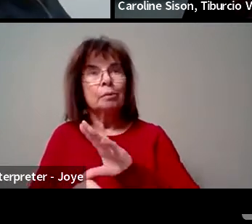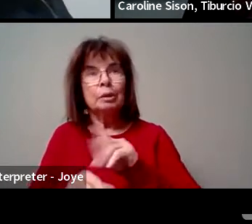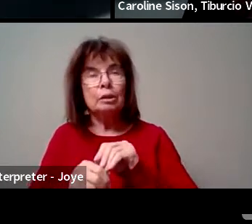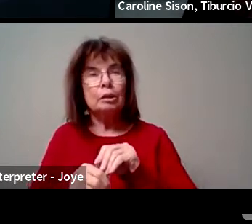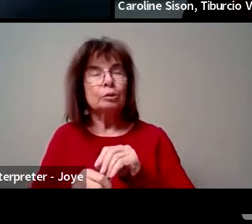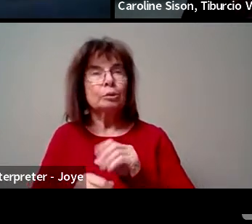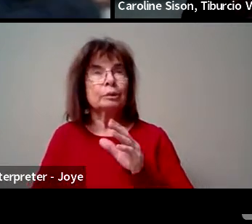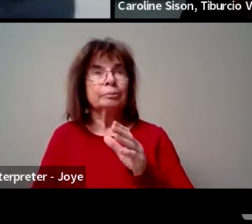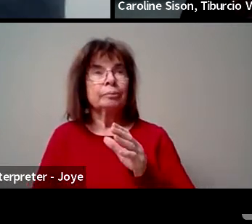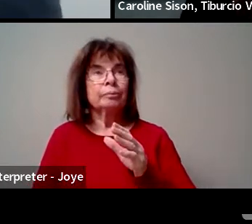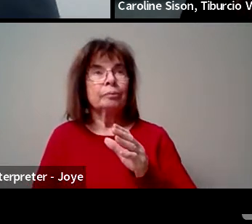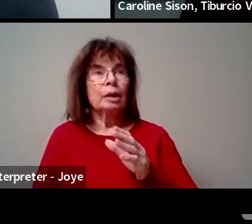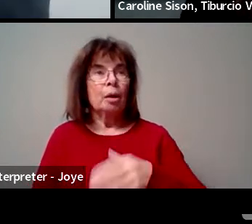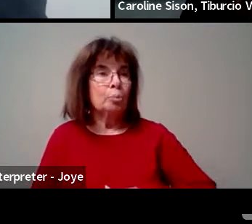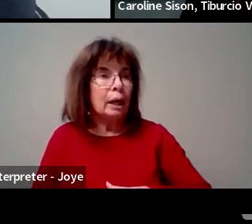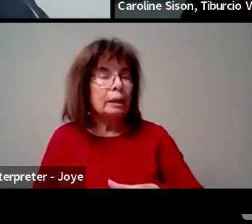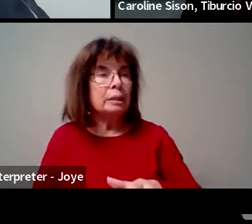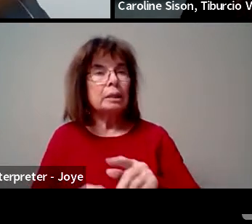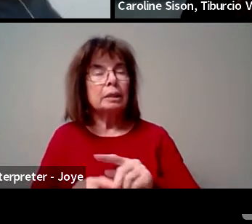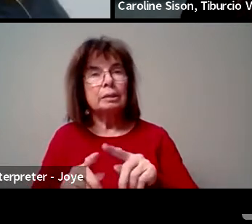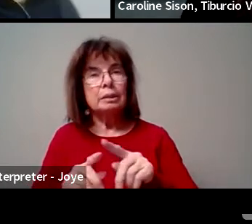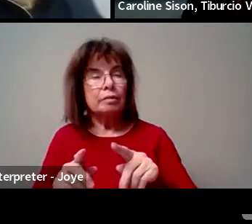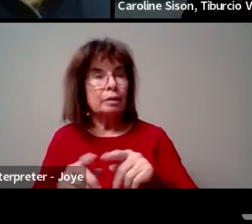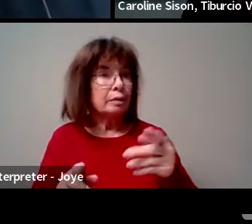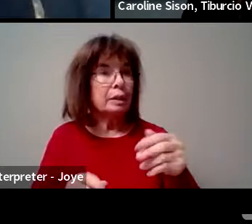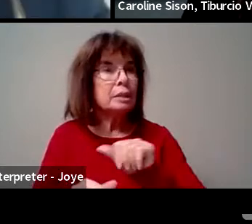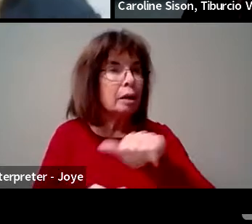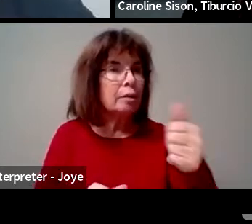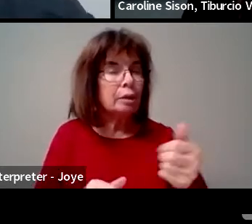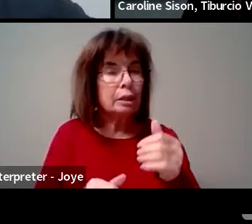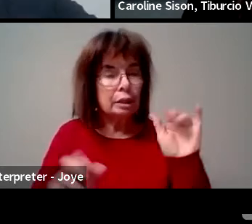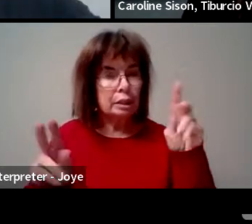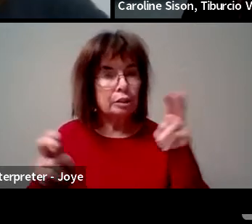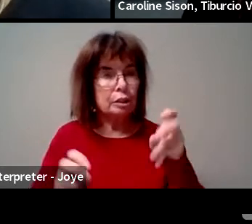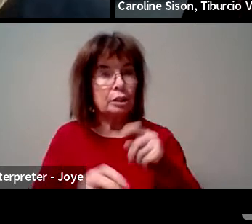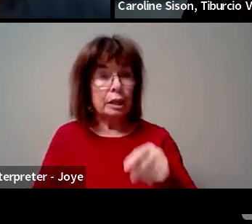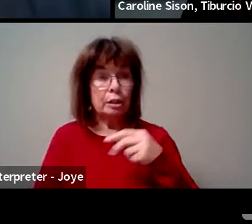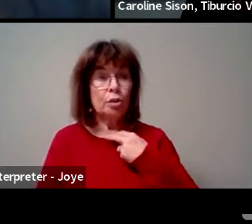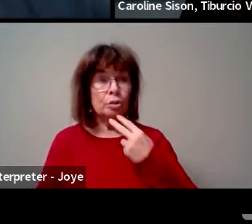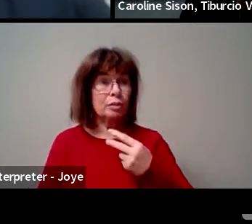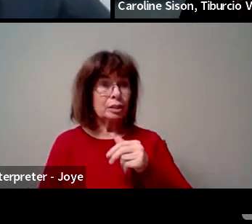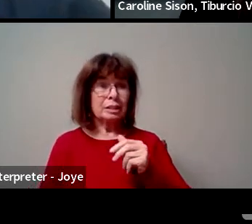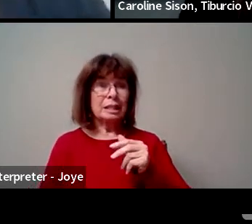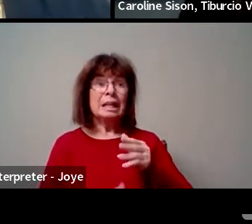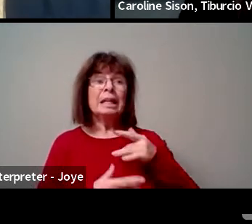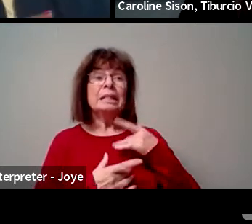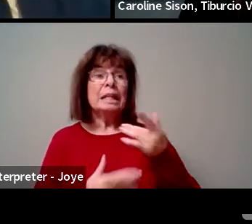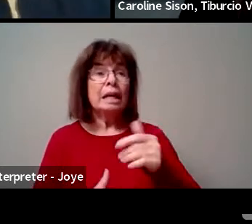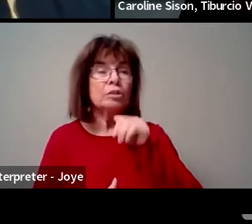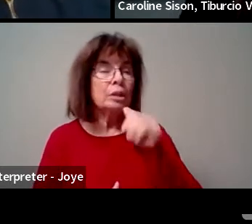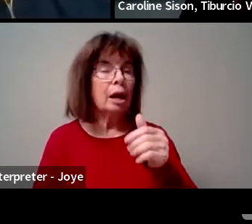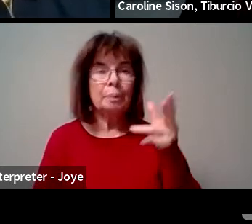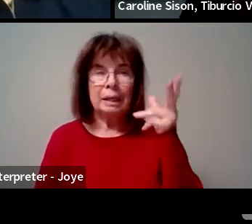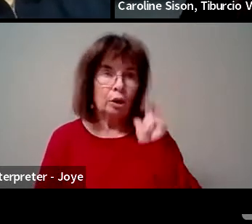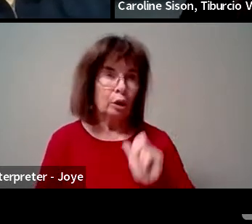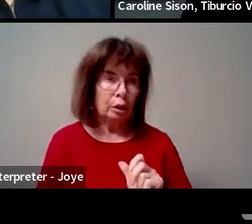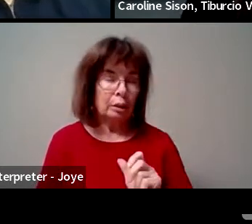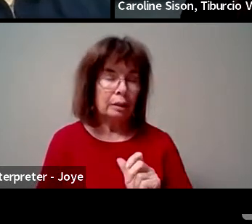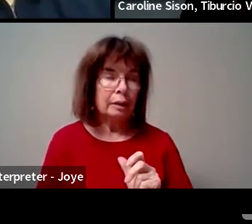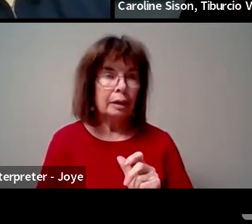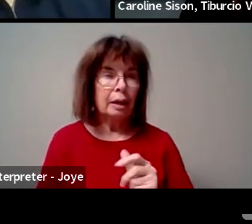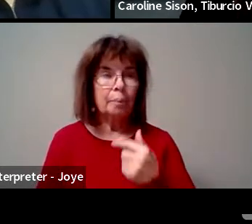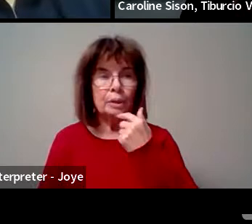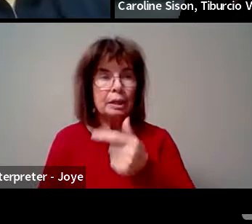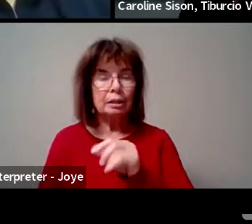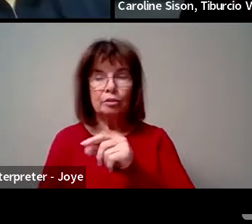and issues like this, that where those voices are generally not heard. And I'm going to shout them out again for Gen Z